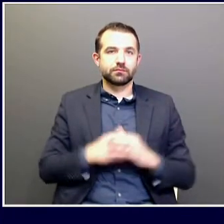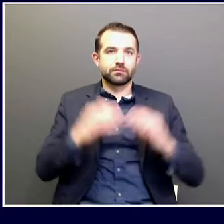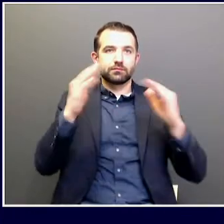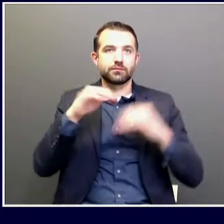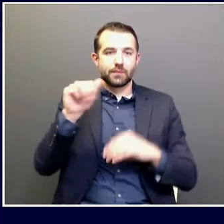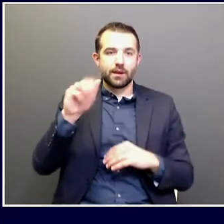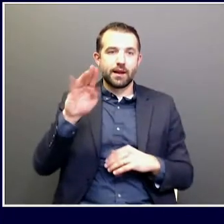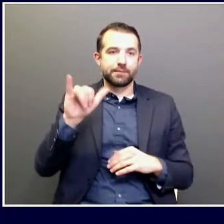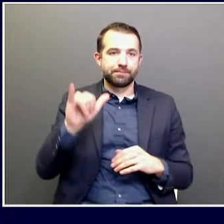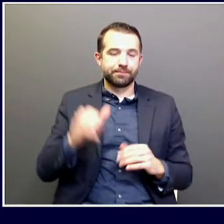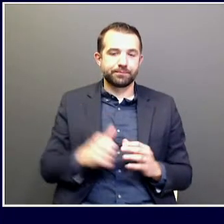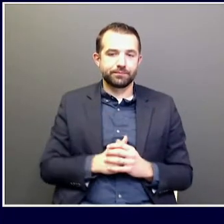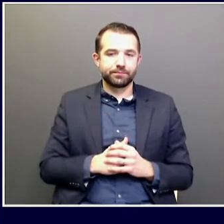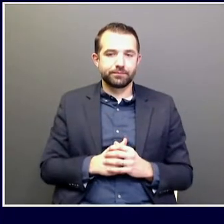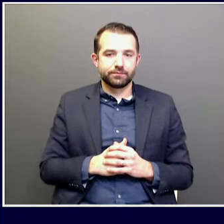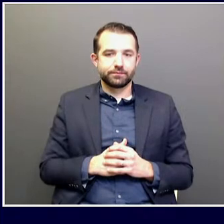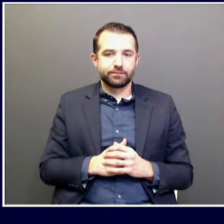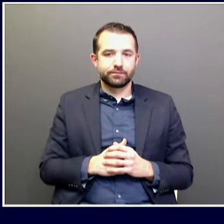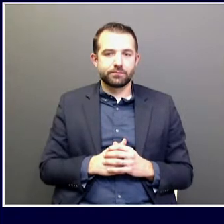next.